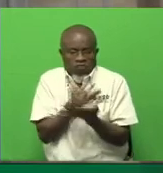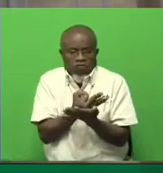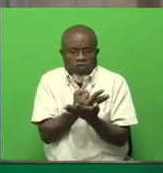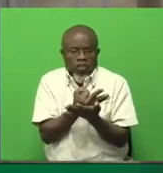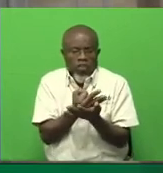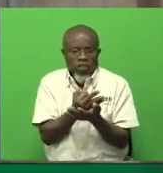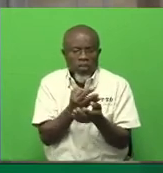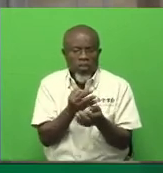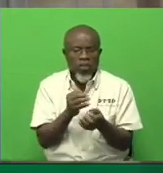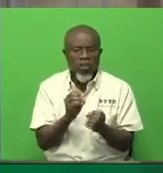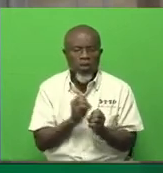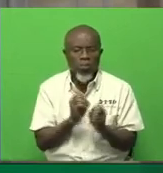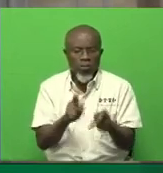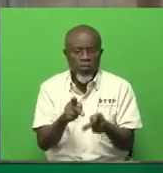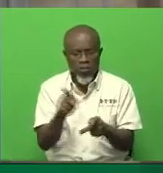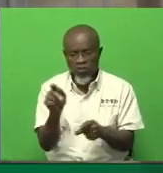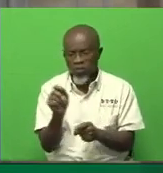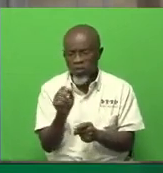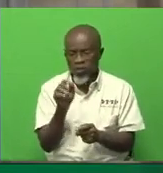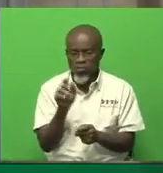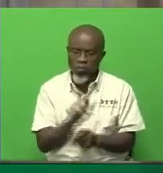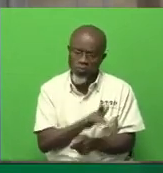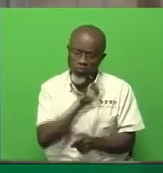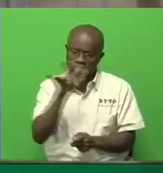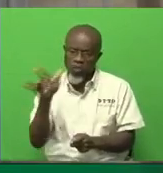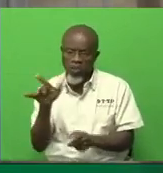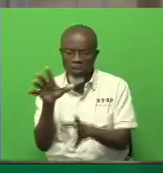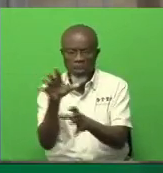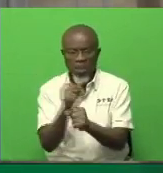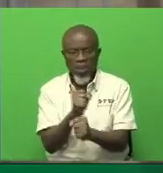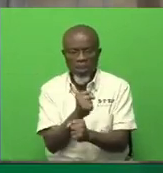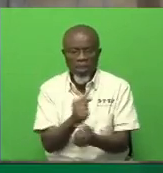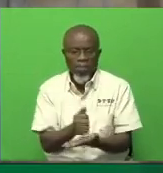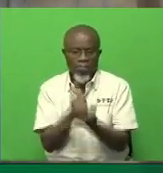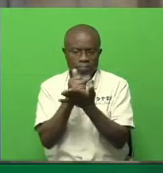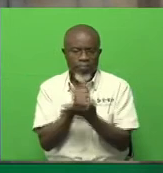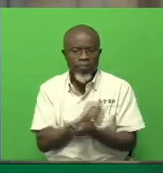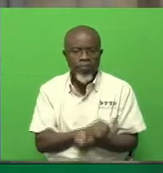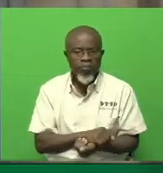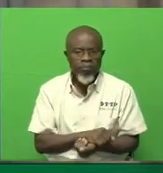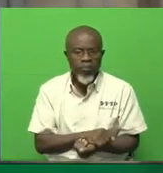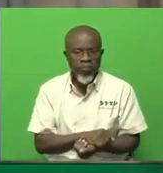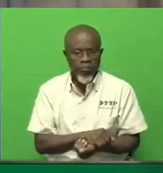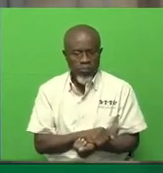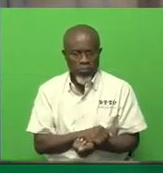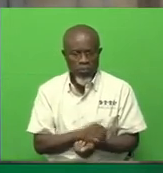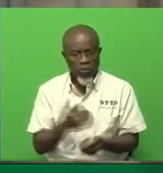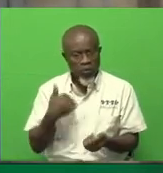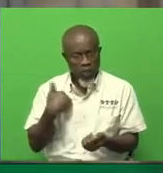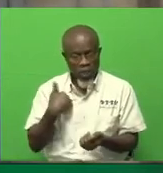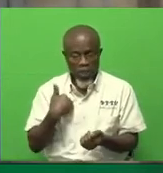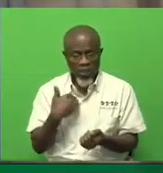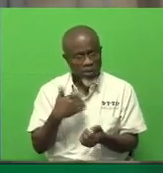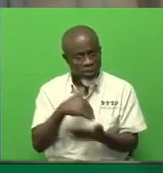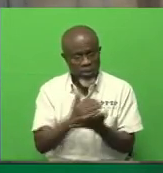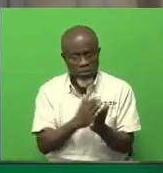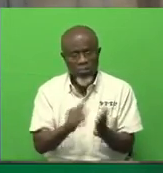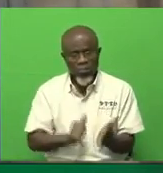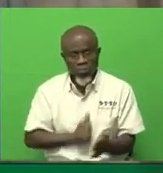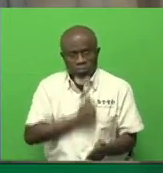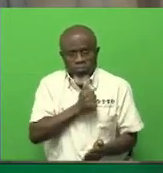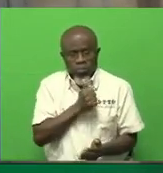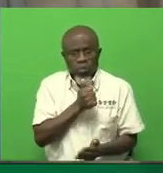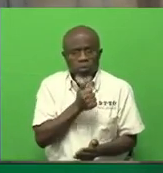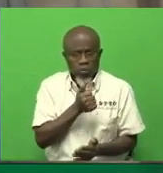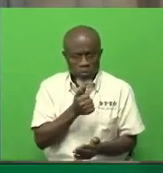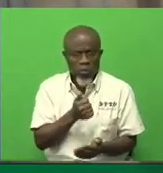many success stories including the family of Daryl Frank and the proud baby and sorry and the proud parents of